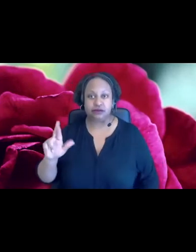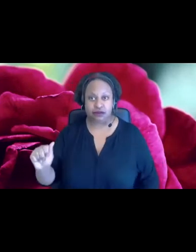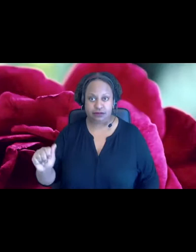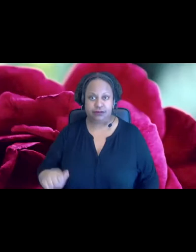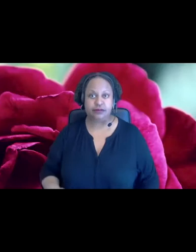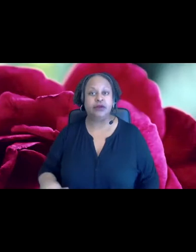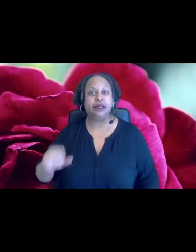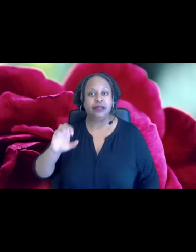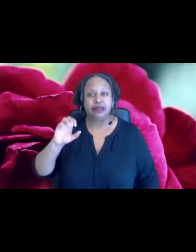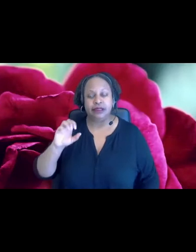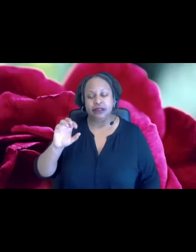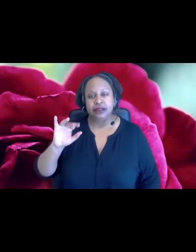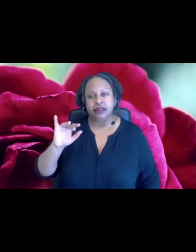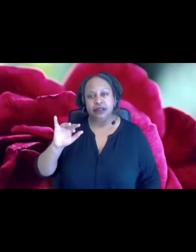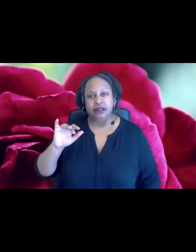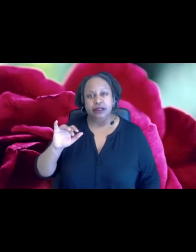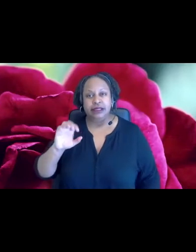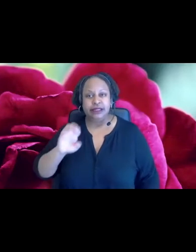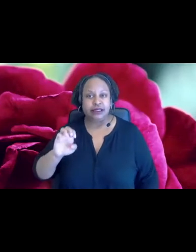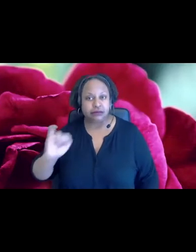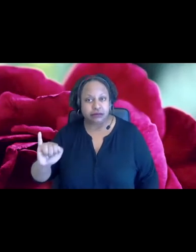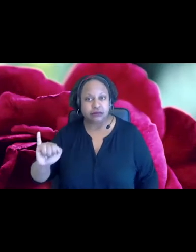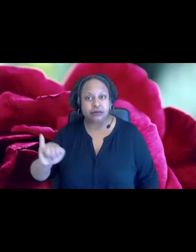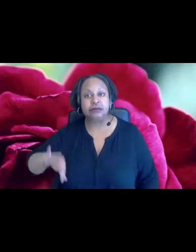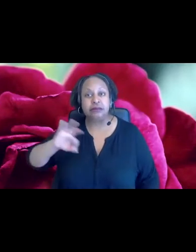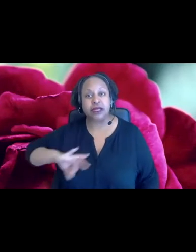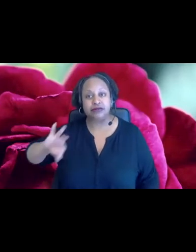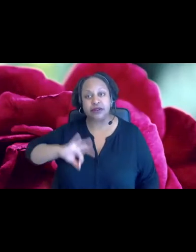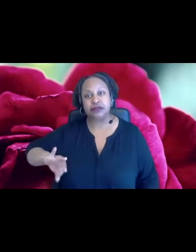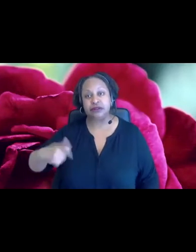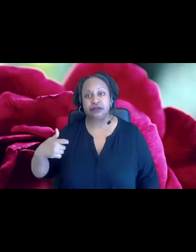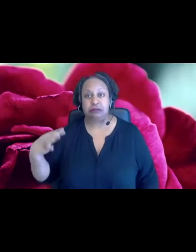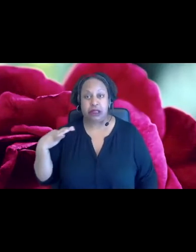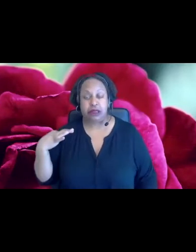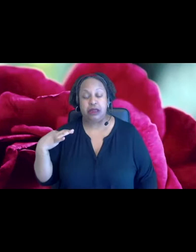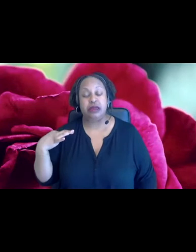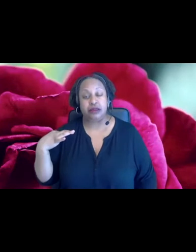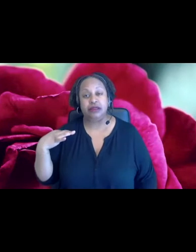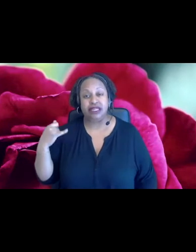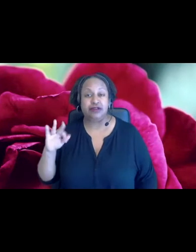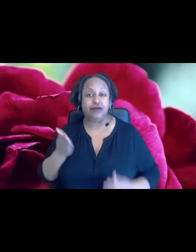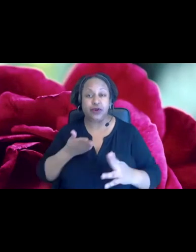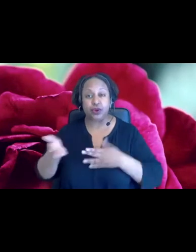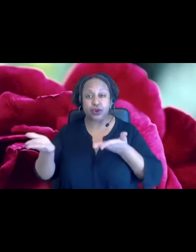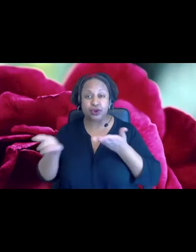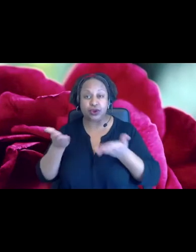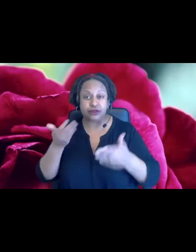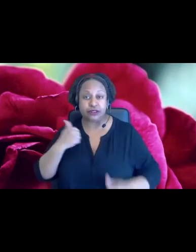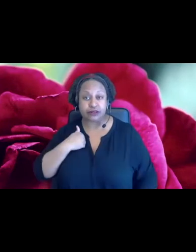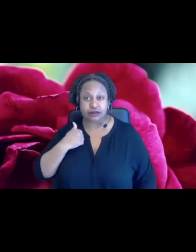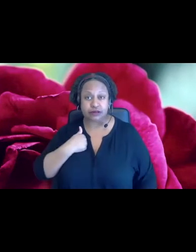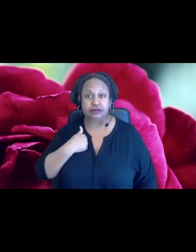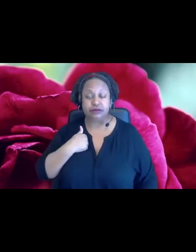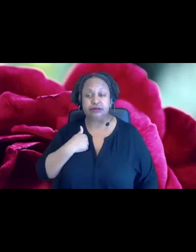employment insurance benefits applications. In that case, if you received it through Service Canada, you